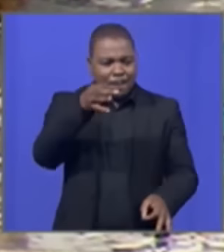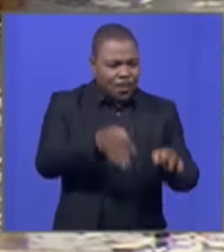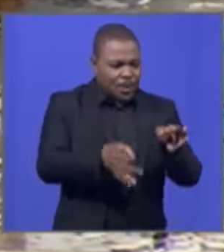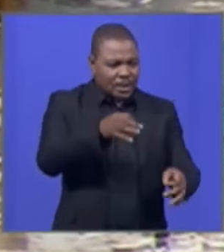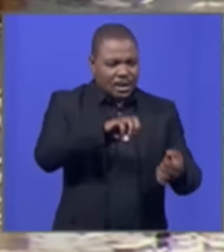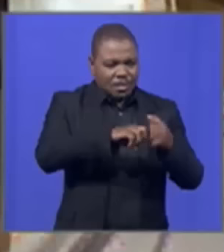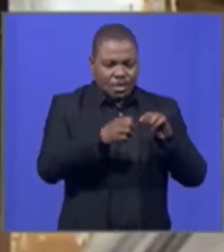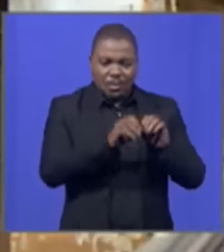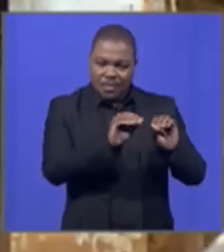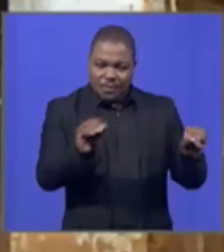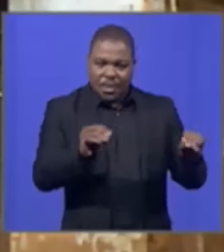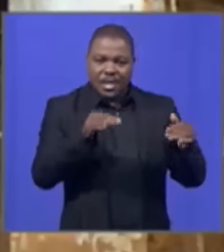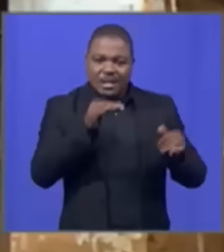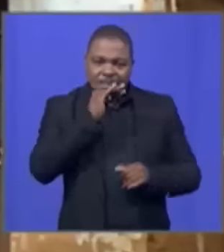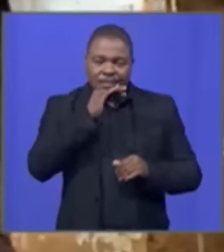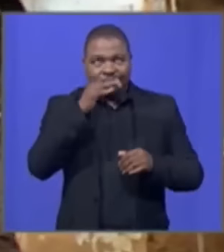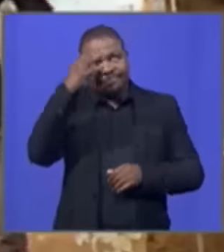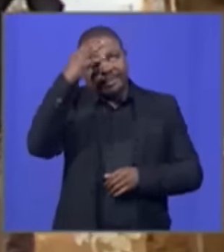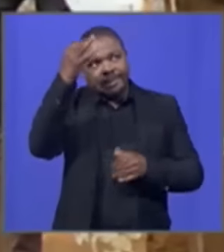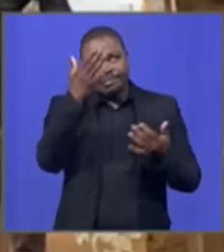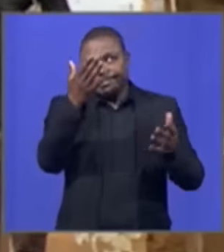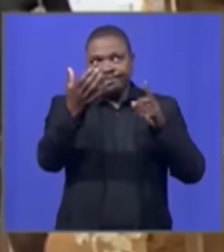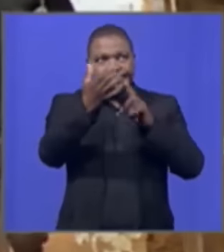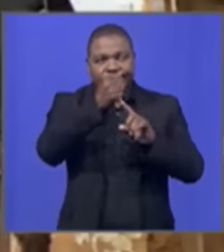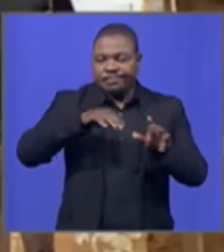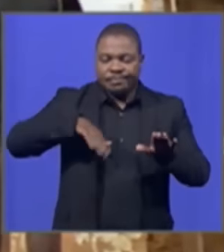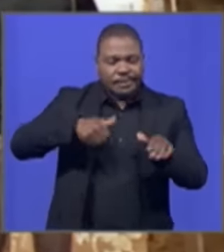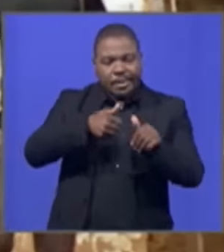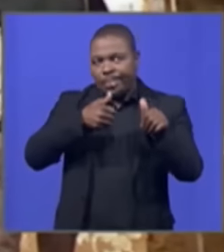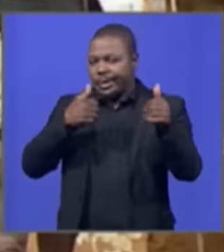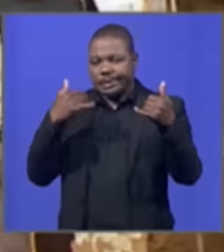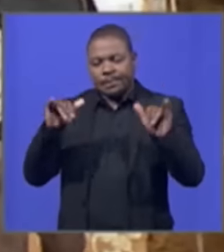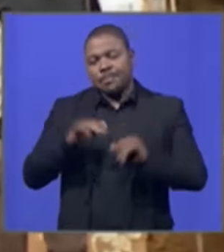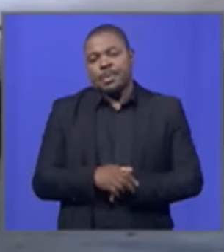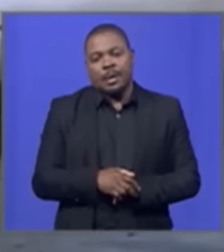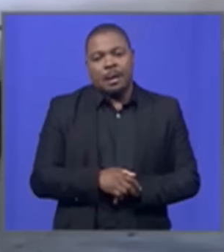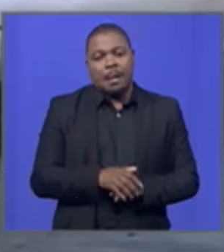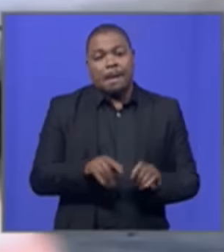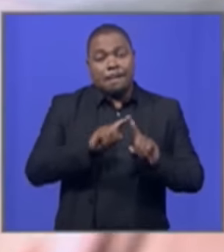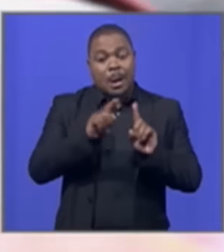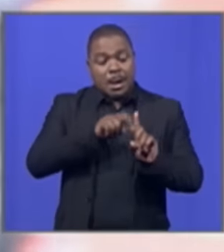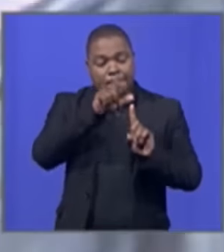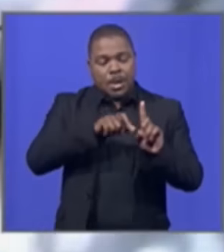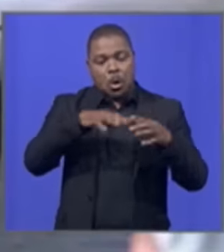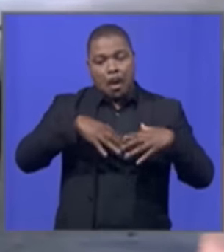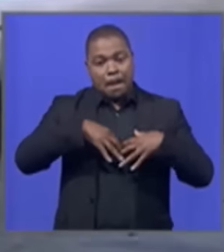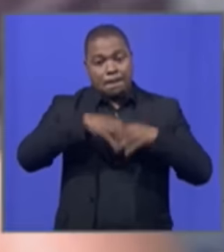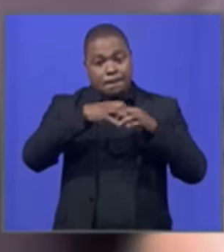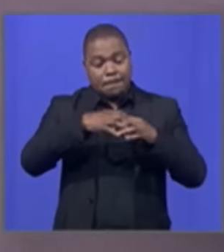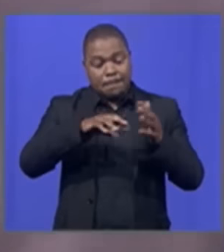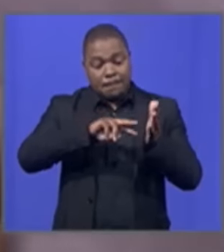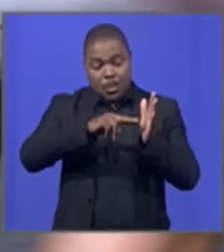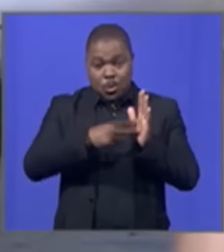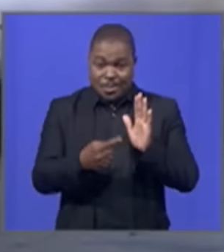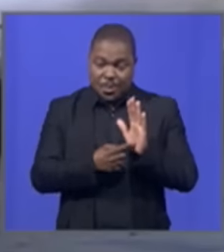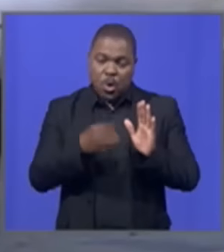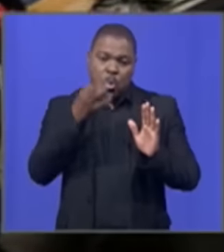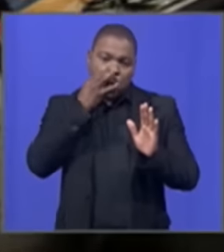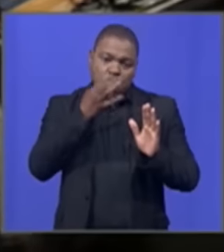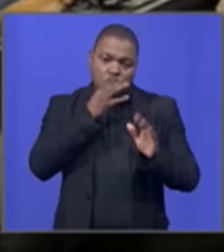baka gore maitlhomo ano a tswelele go nna toro e kgakala le go fitlhelelwa. Fela motlhami mogolo a leano leno a re go ka se kgonagale